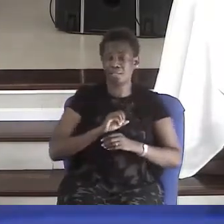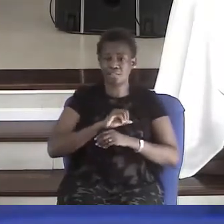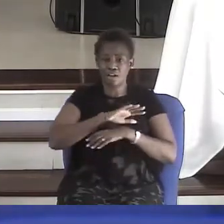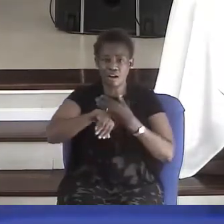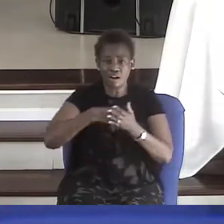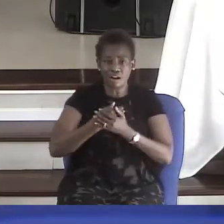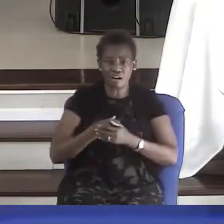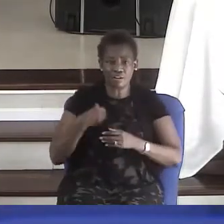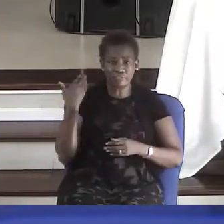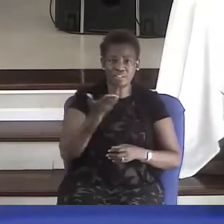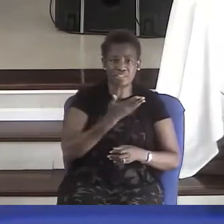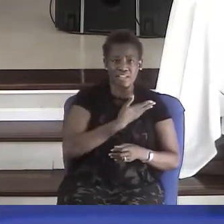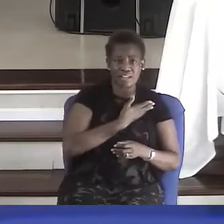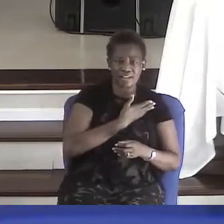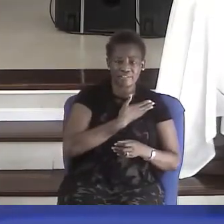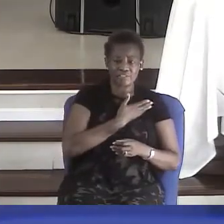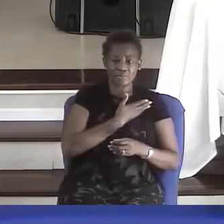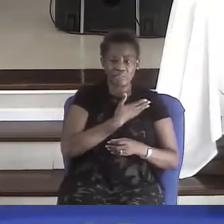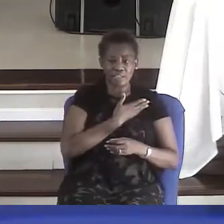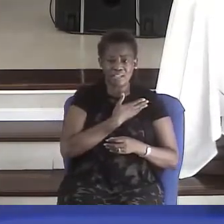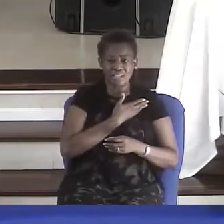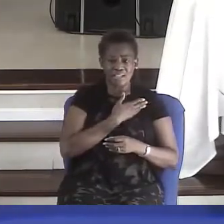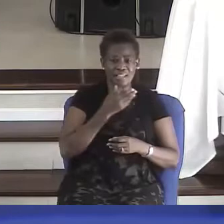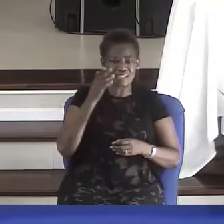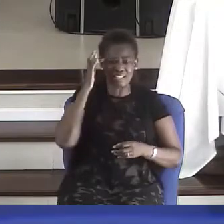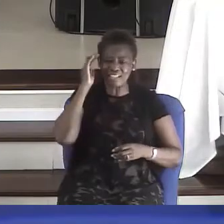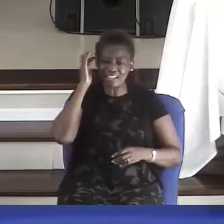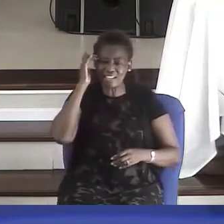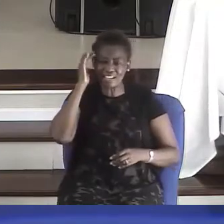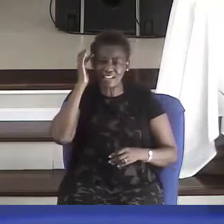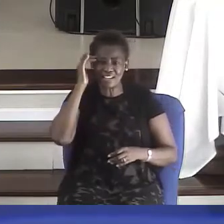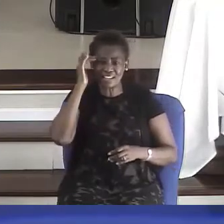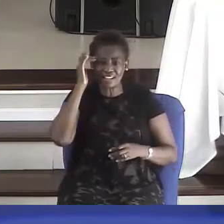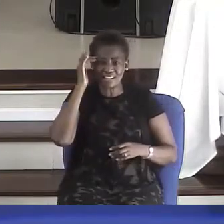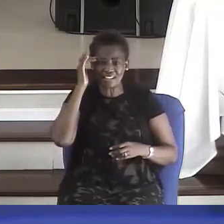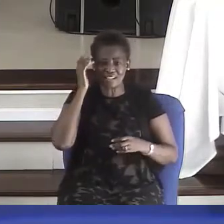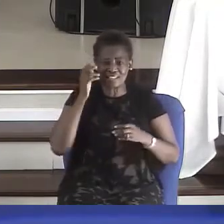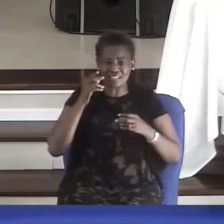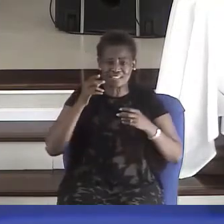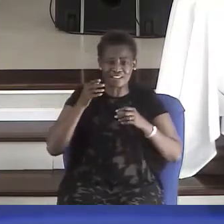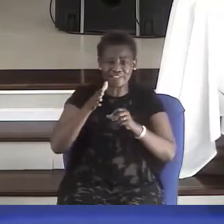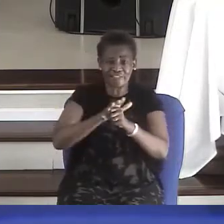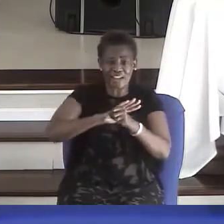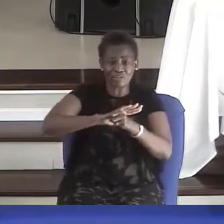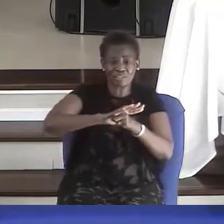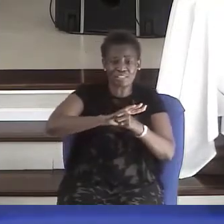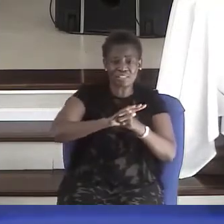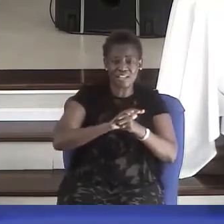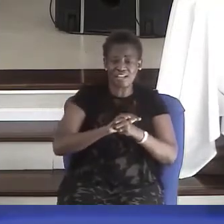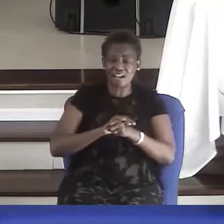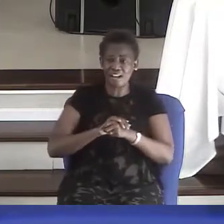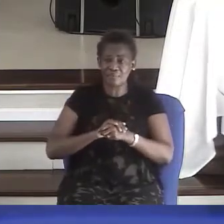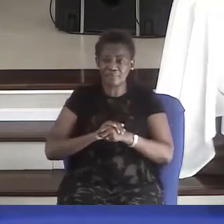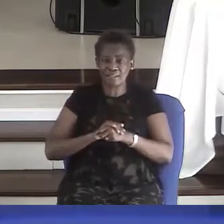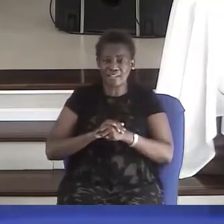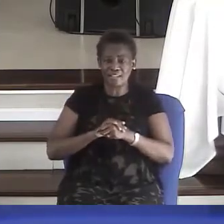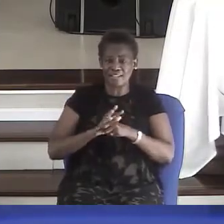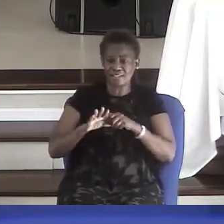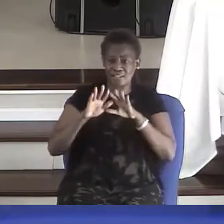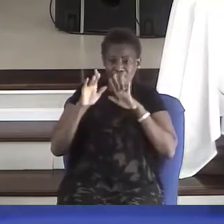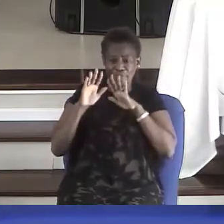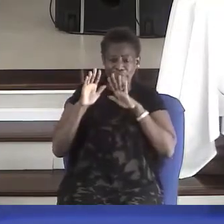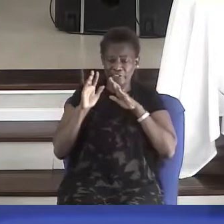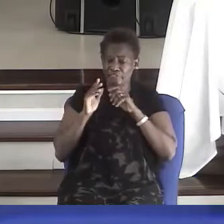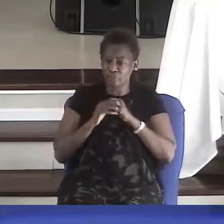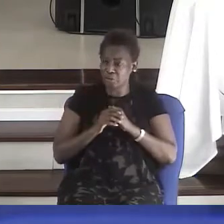virus. You and I, I'm telling you, will become more fearful as more things happen at the end of time. But you